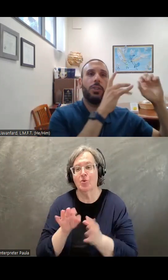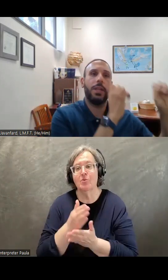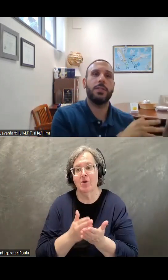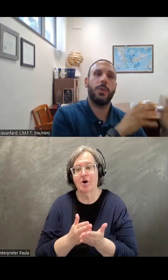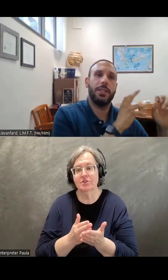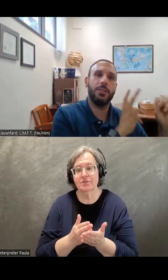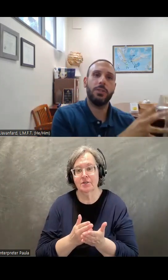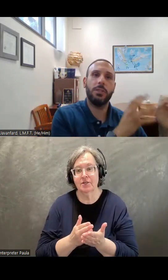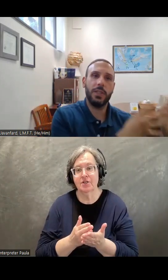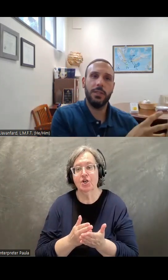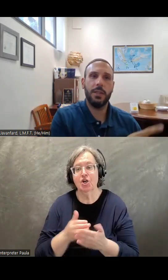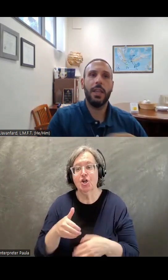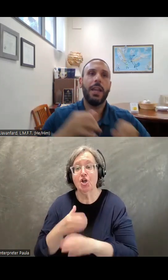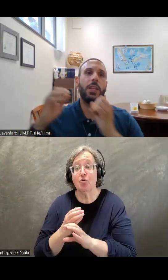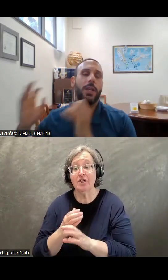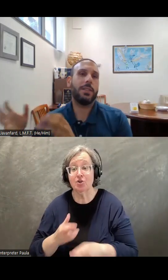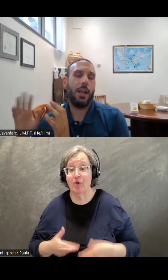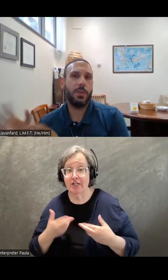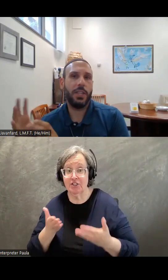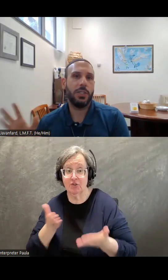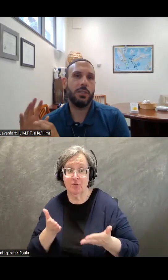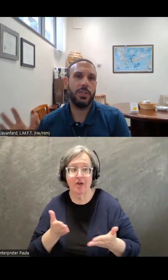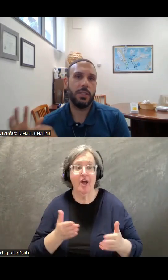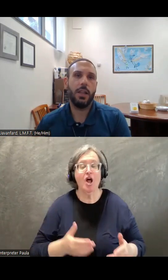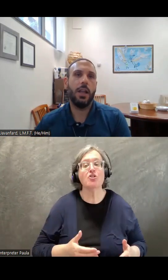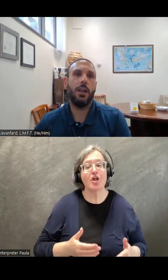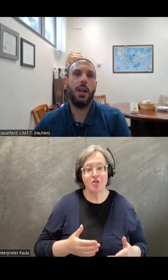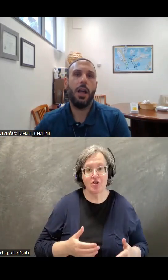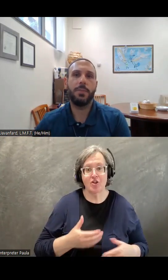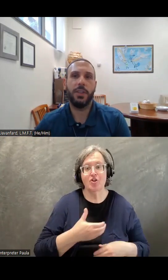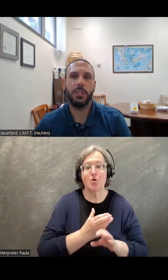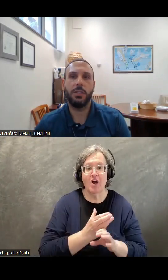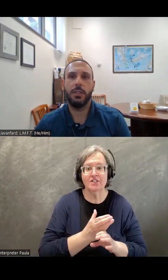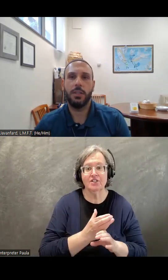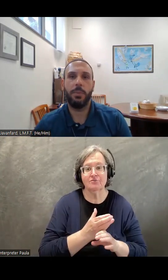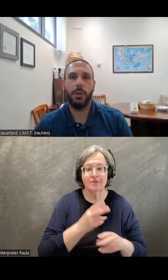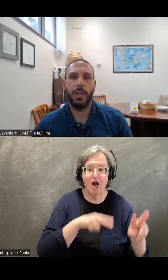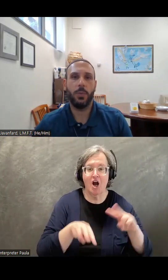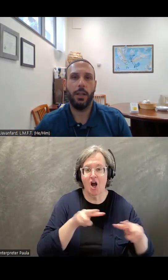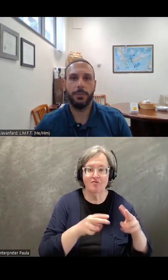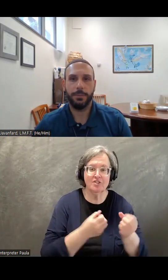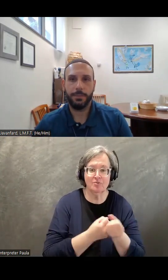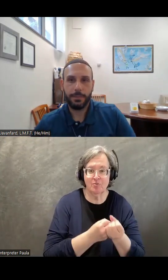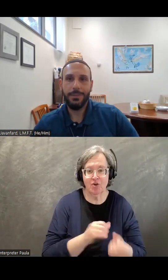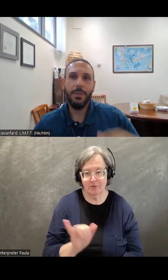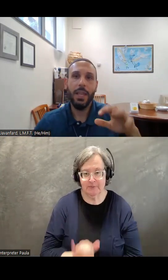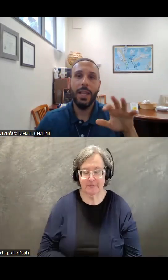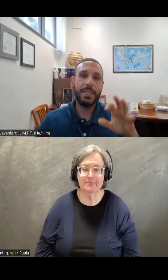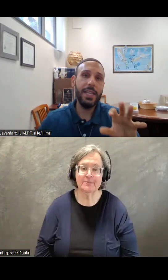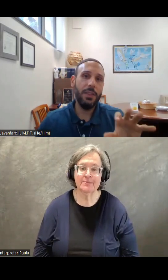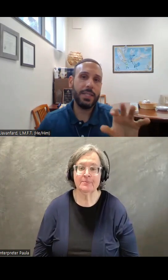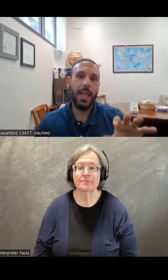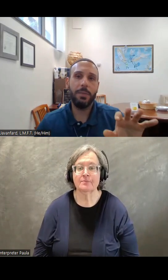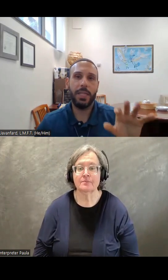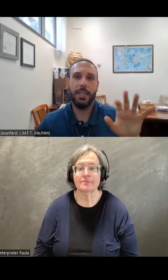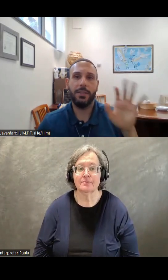the crisis residential services and the crisis observation services, observation support as well.